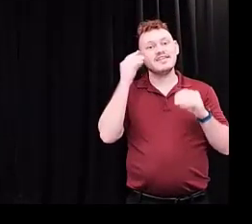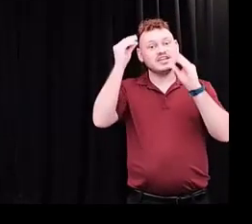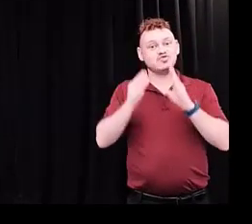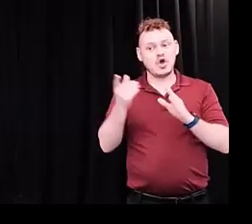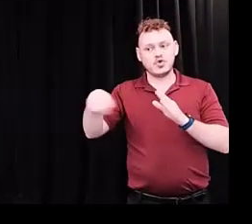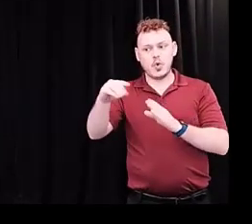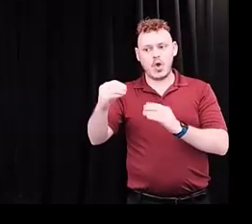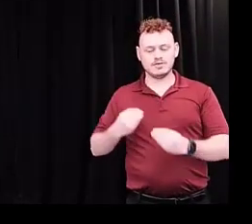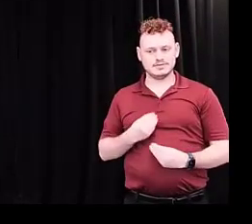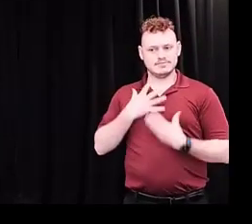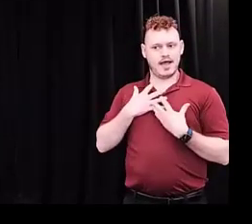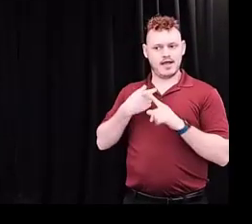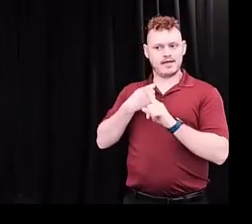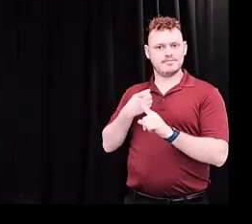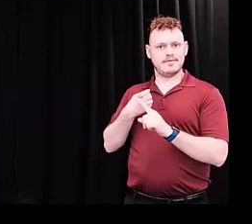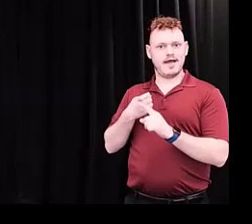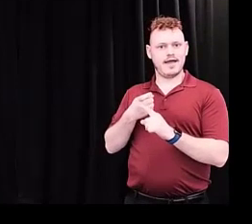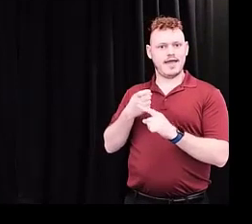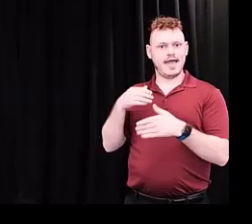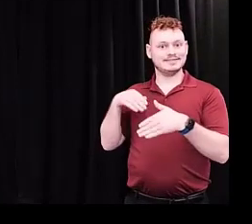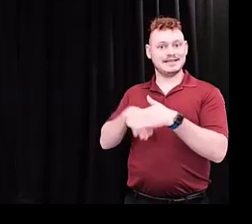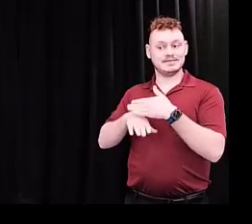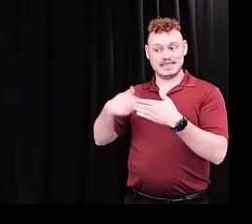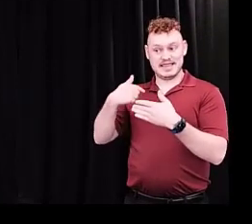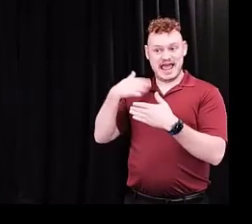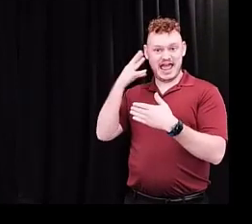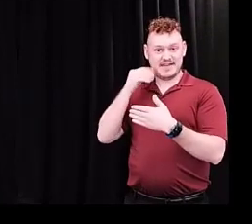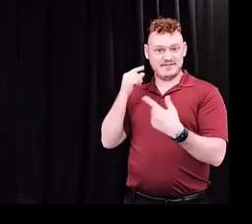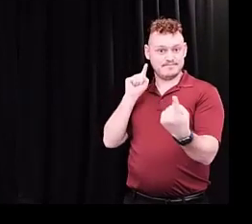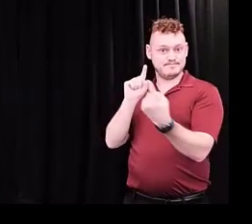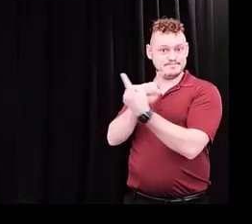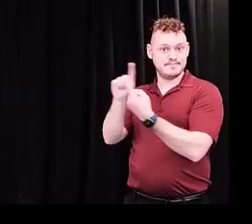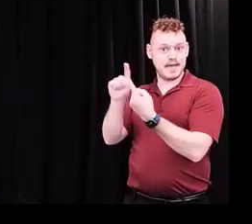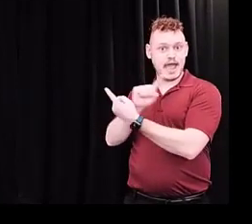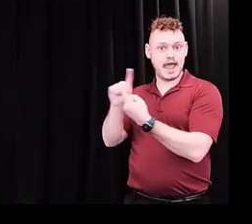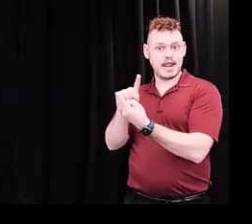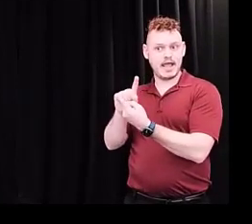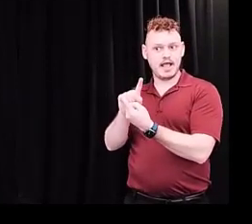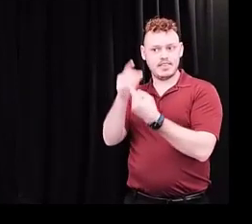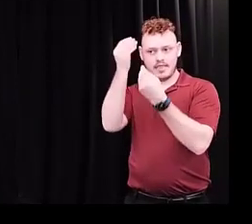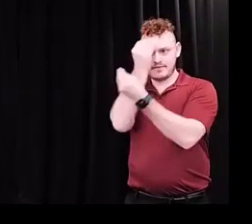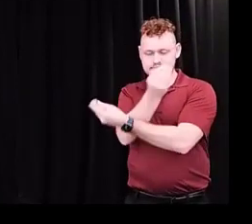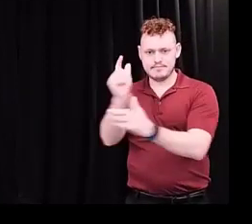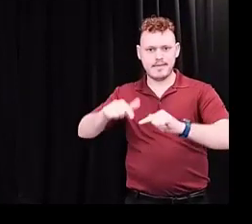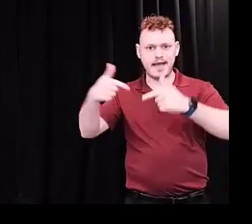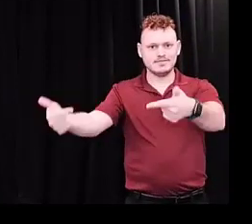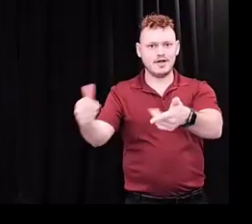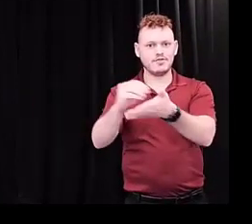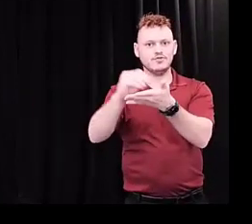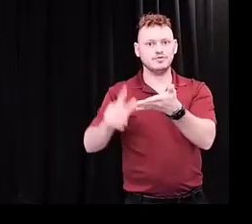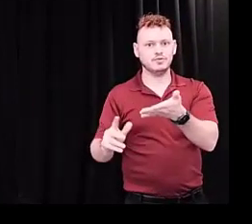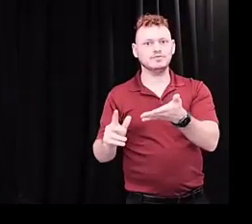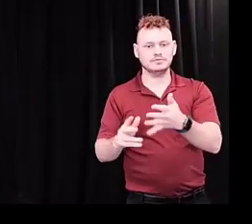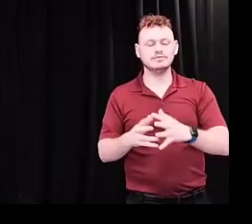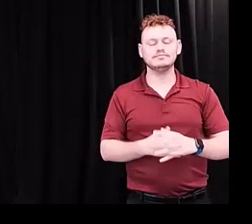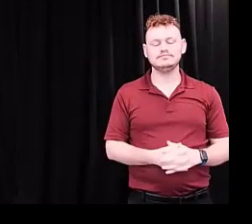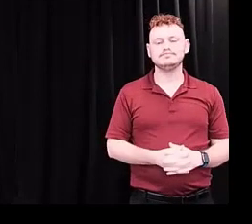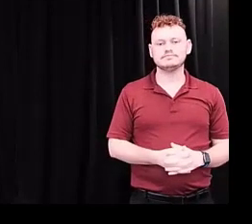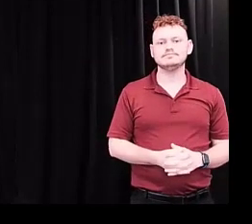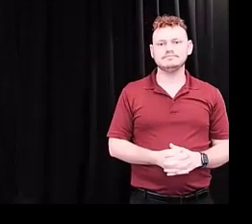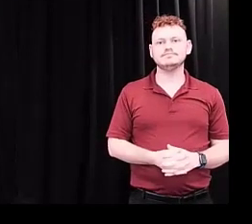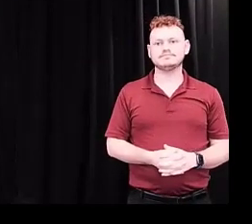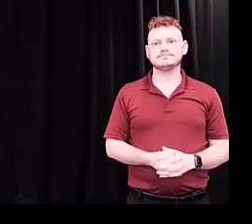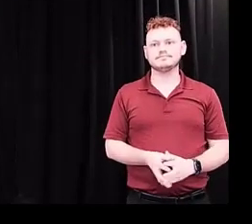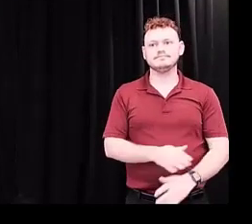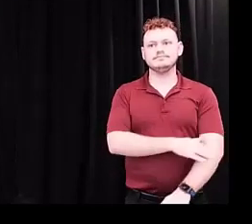by accessibility I have met have started passing that on to their students. So as part